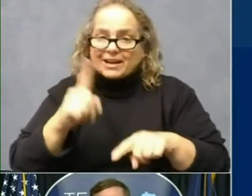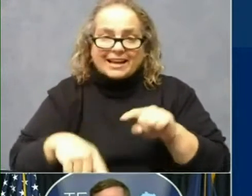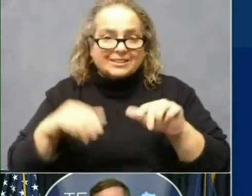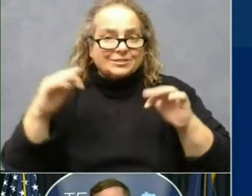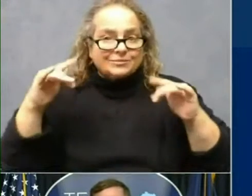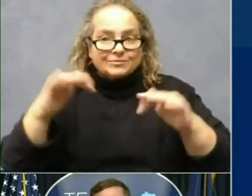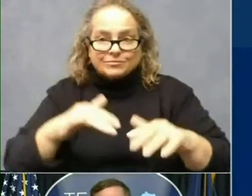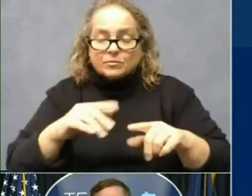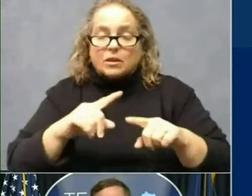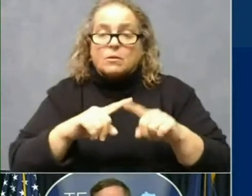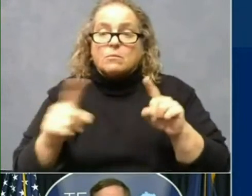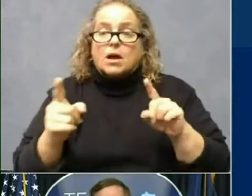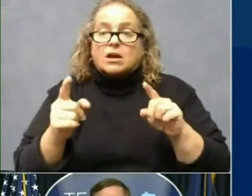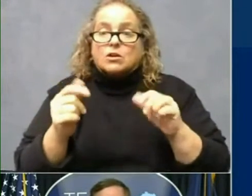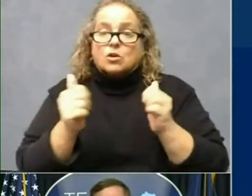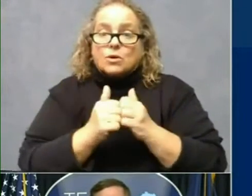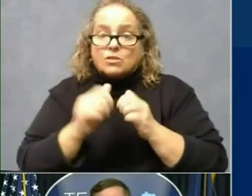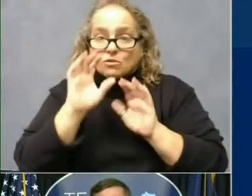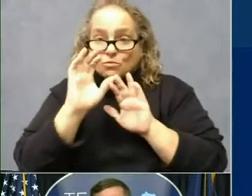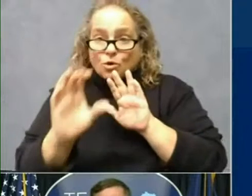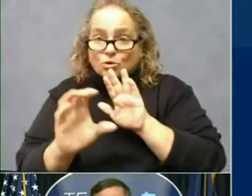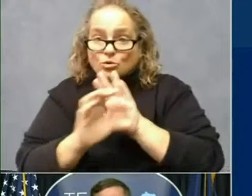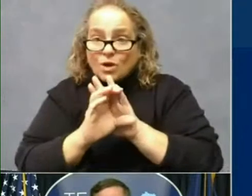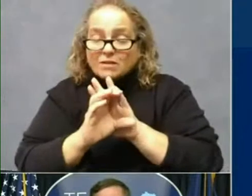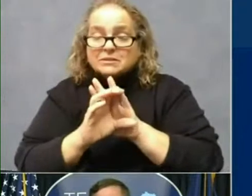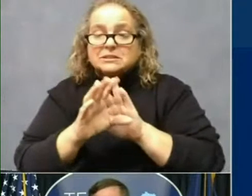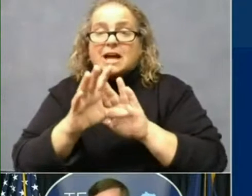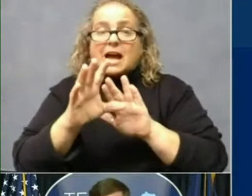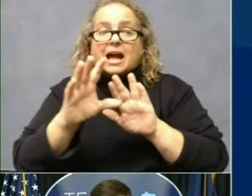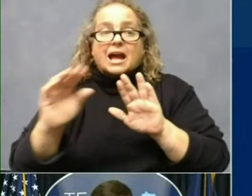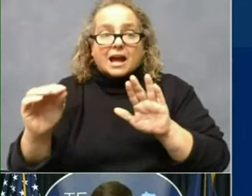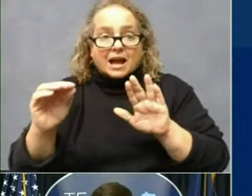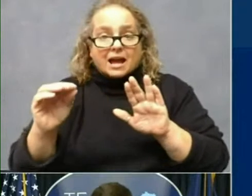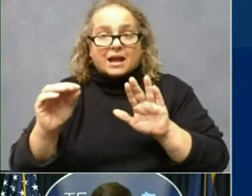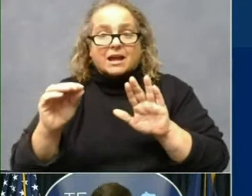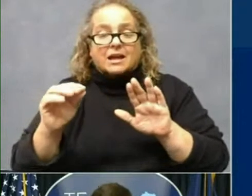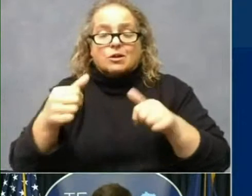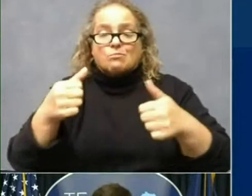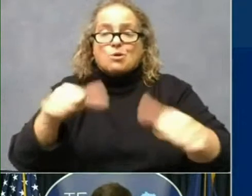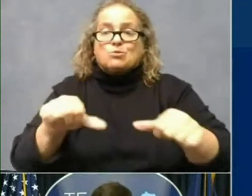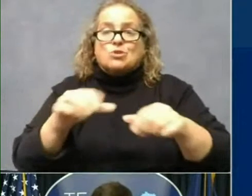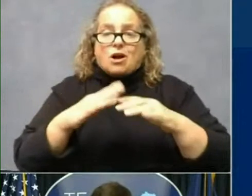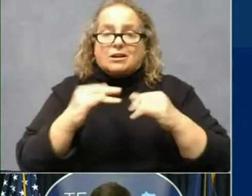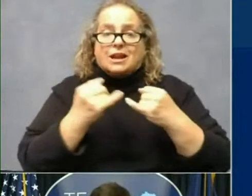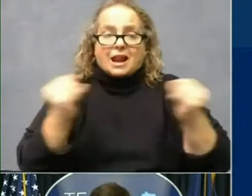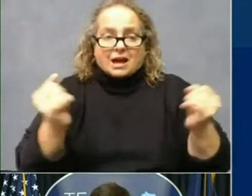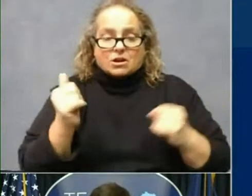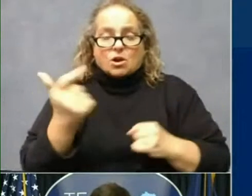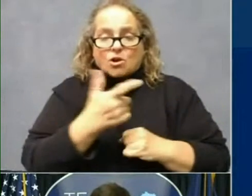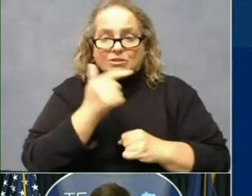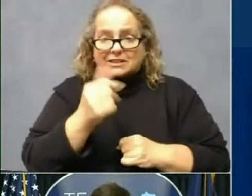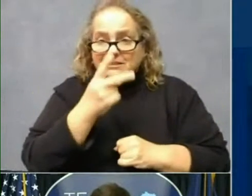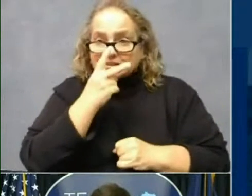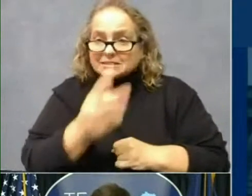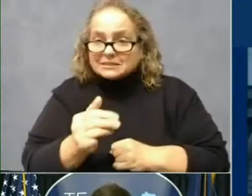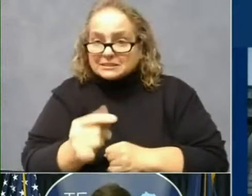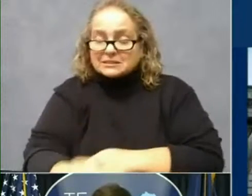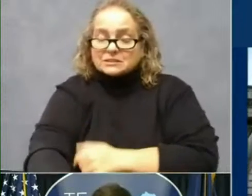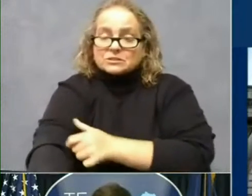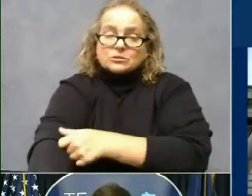and through posting it online, provided everybody a chance to see it. Today's was pretty